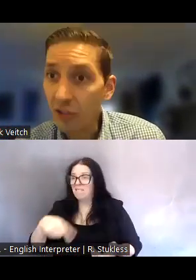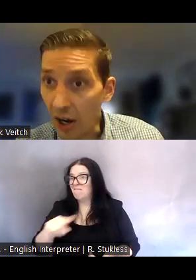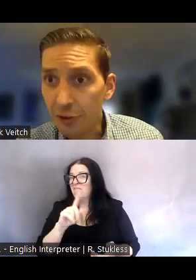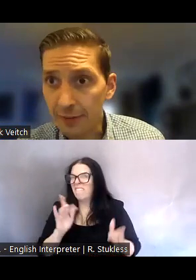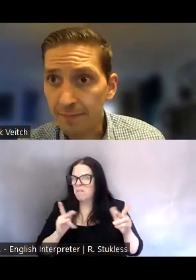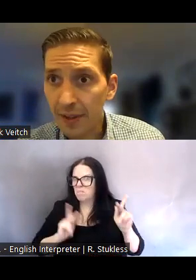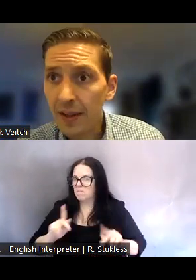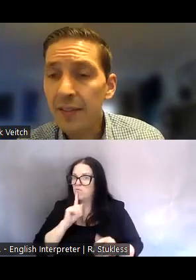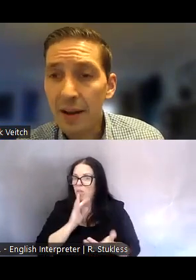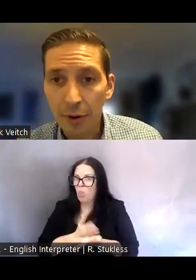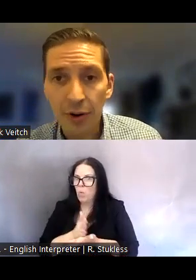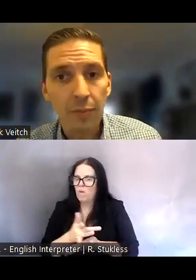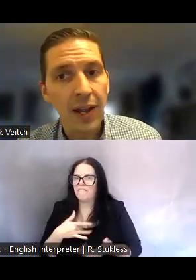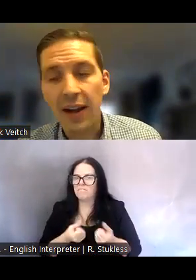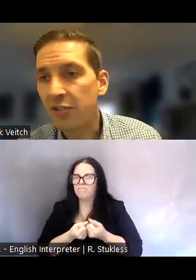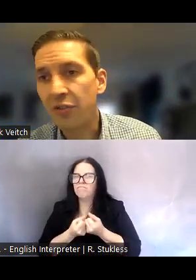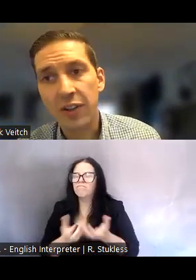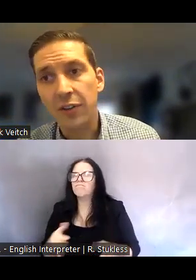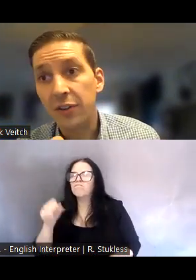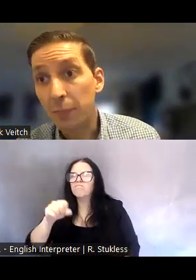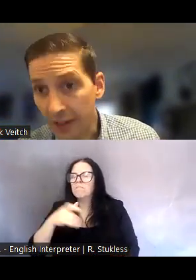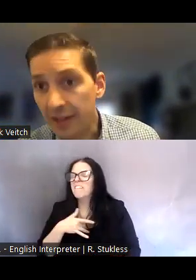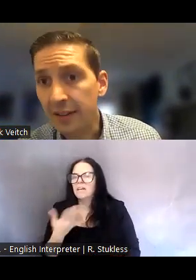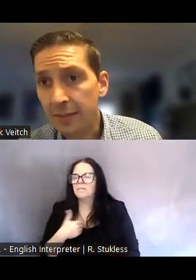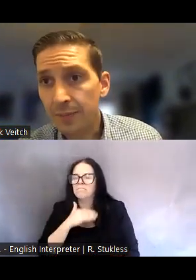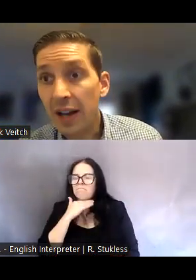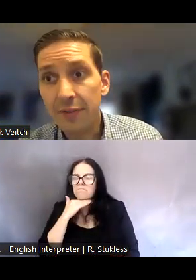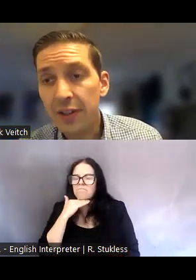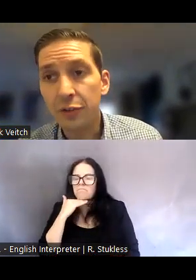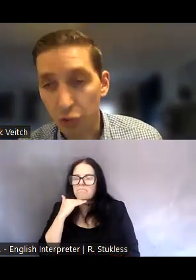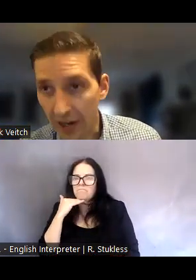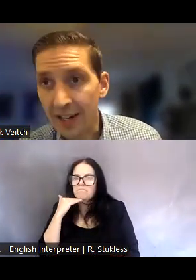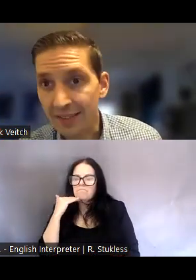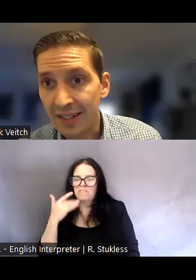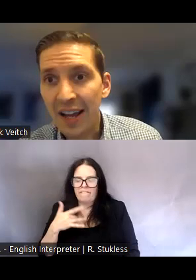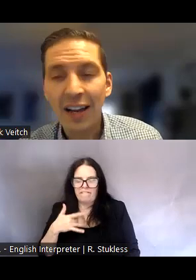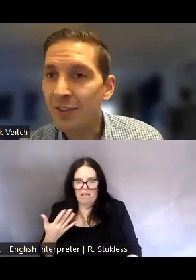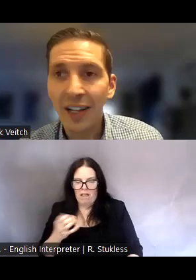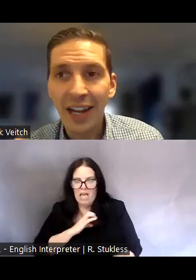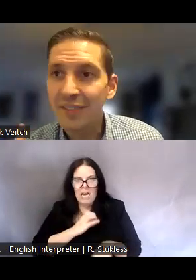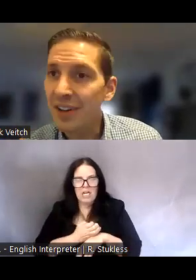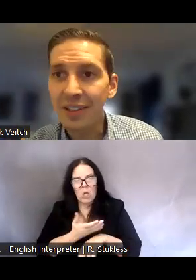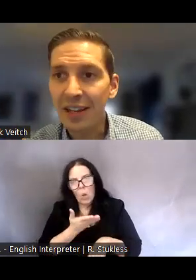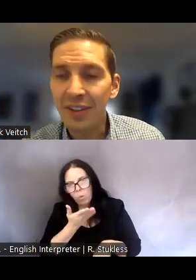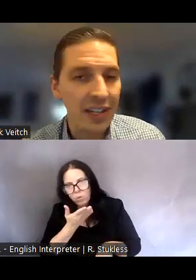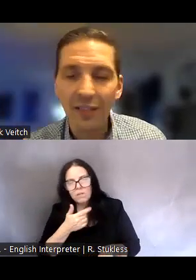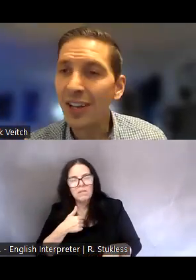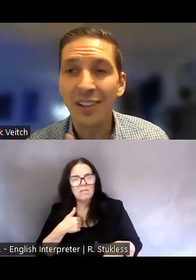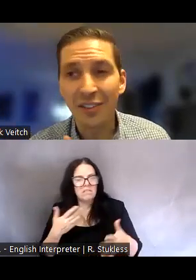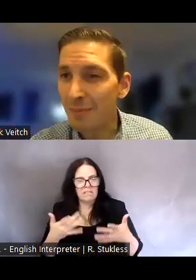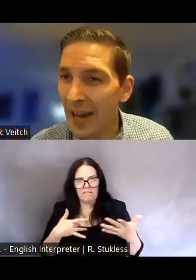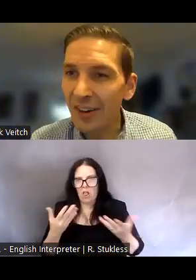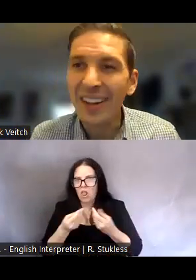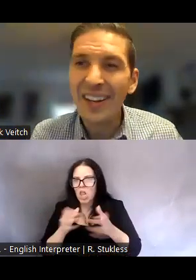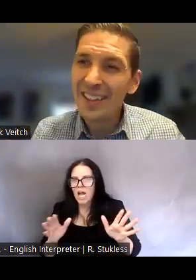that exhaustion, that burnout. Man, I just feel depleted. I feel drained. I feel like I have nothing left to